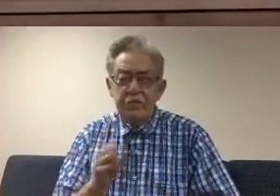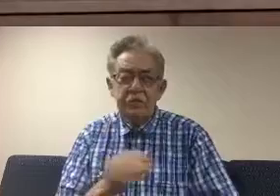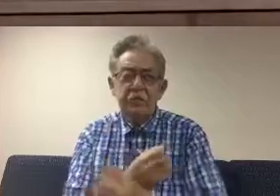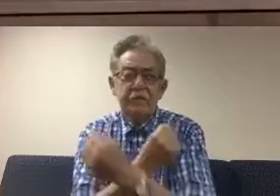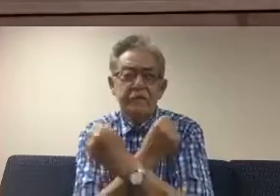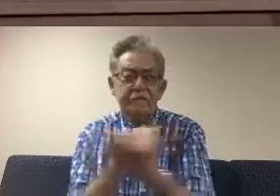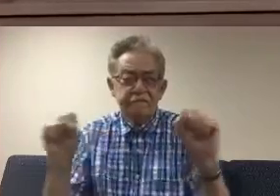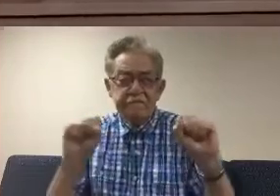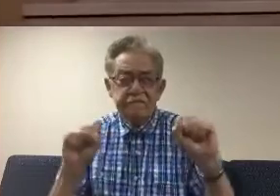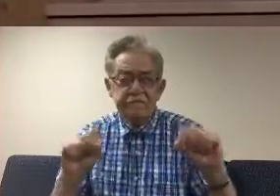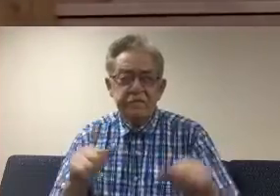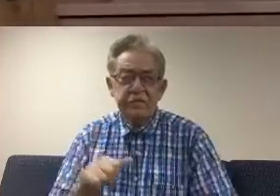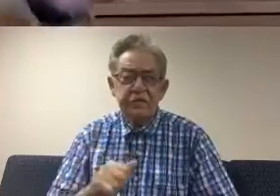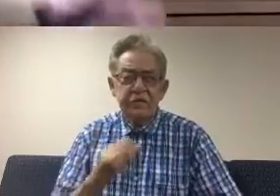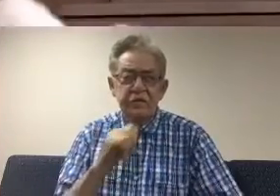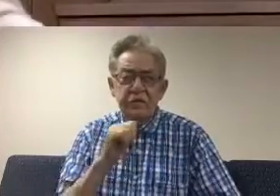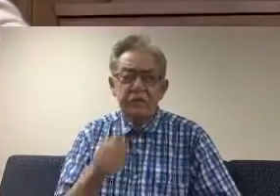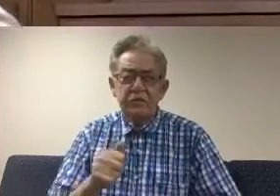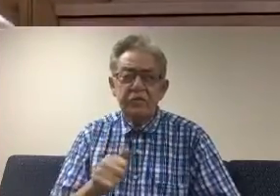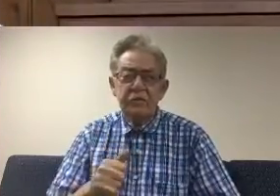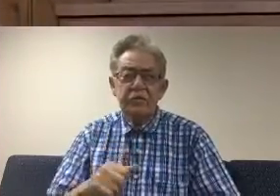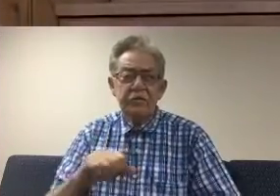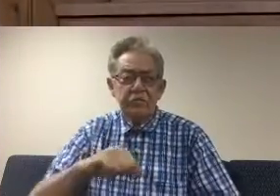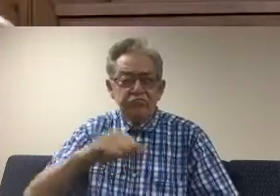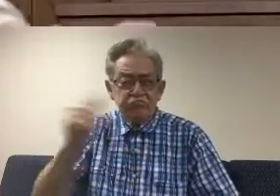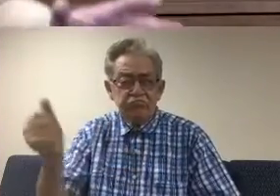a single other name.